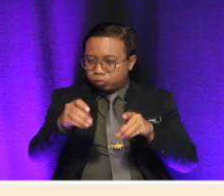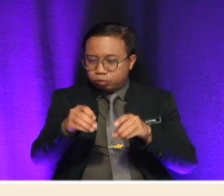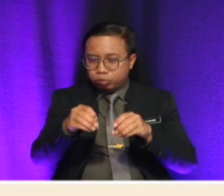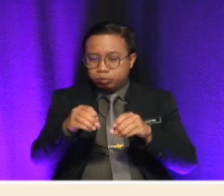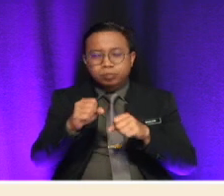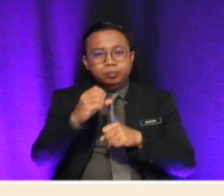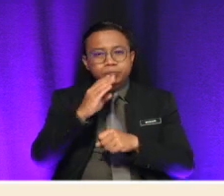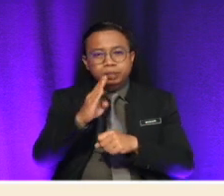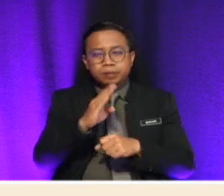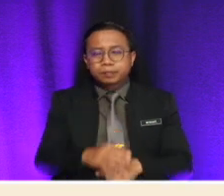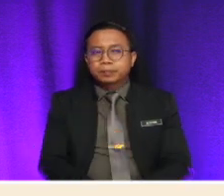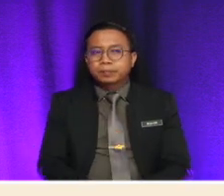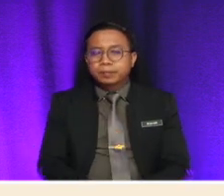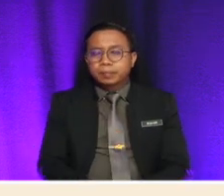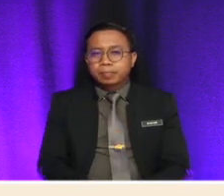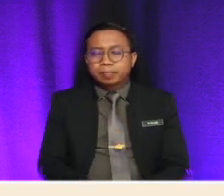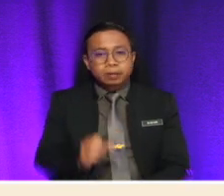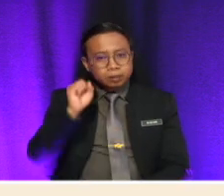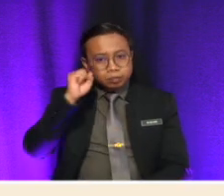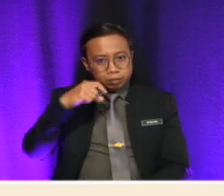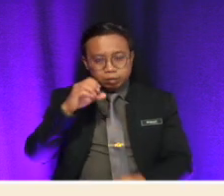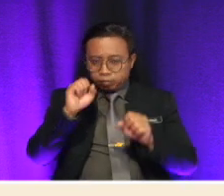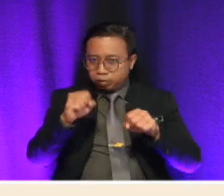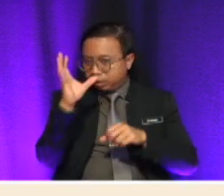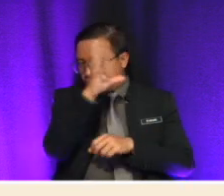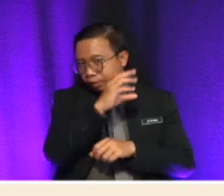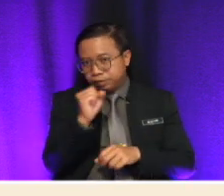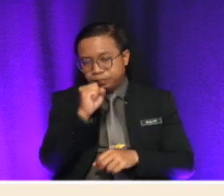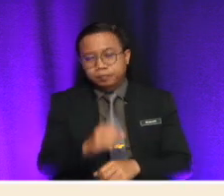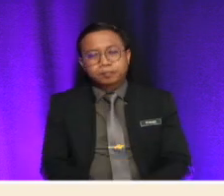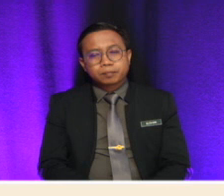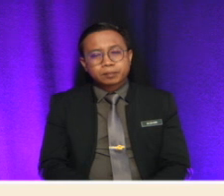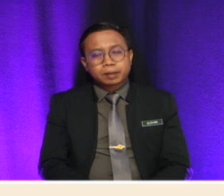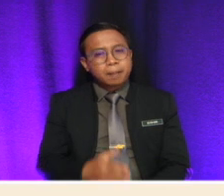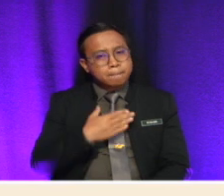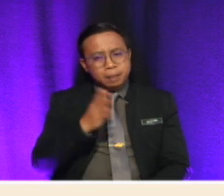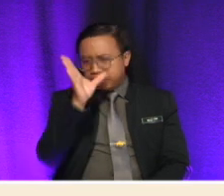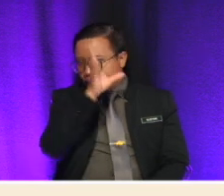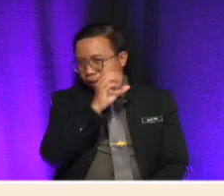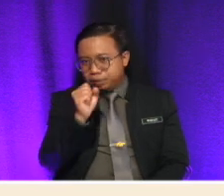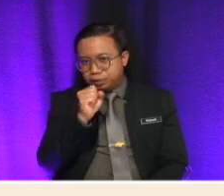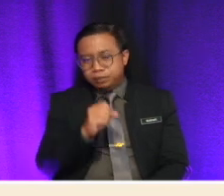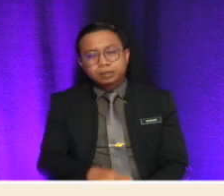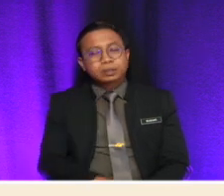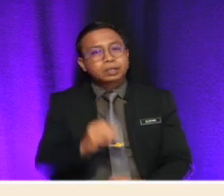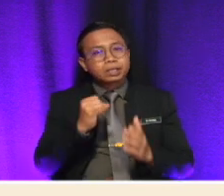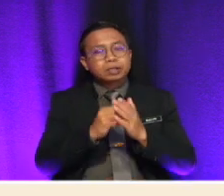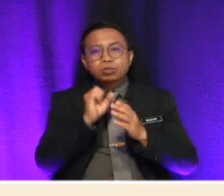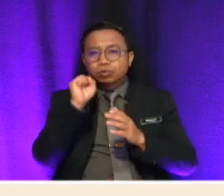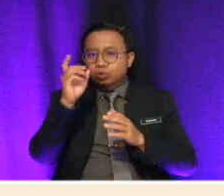G? Shafika, can you guess? From my guess, I think it should